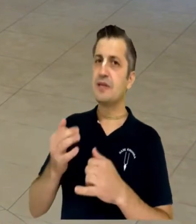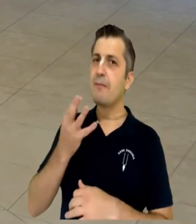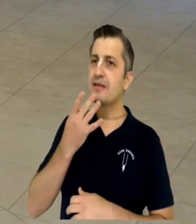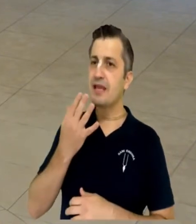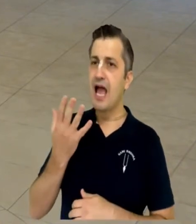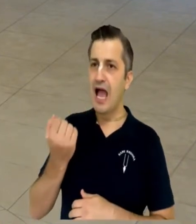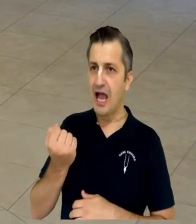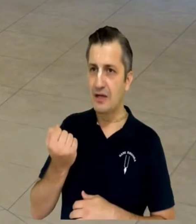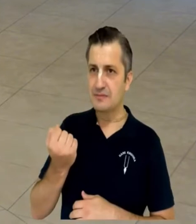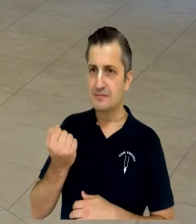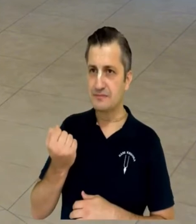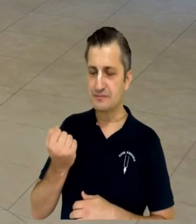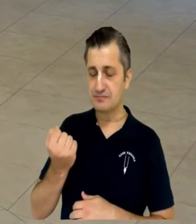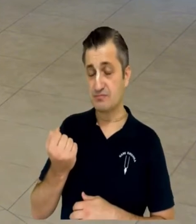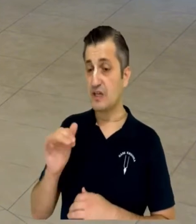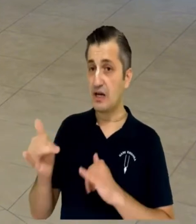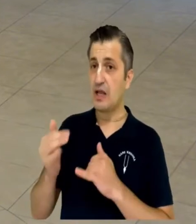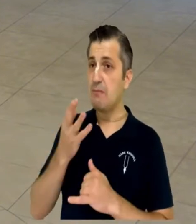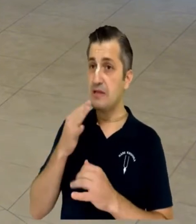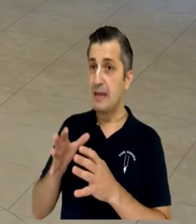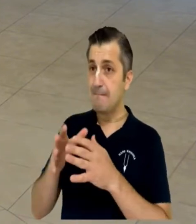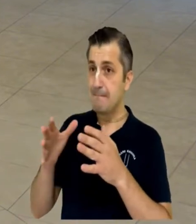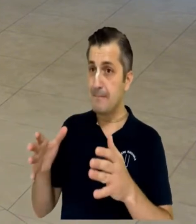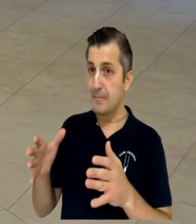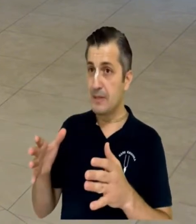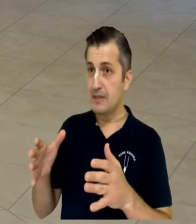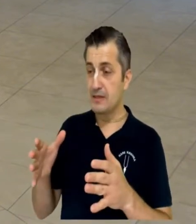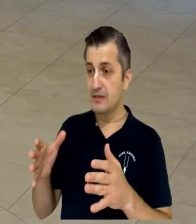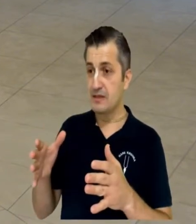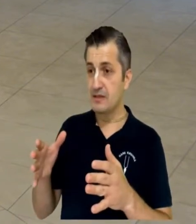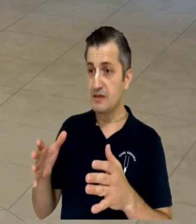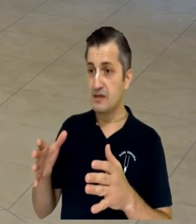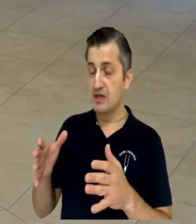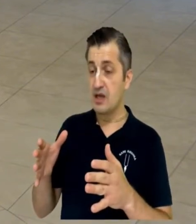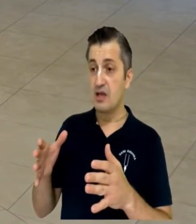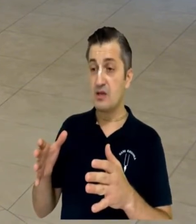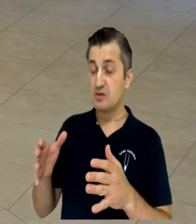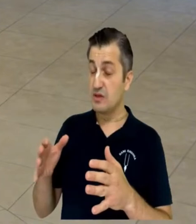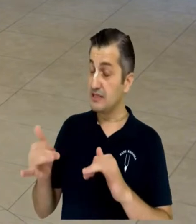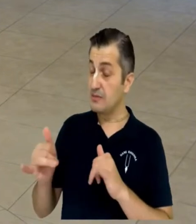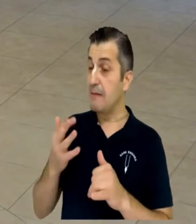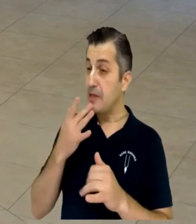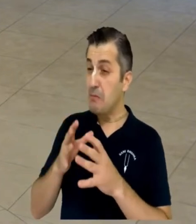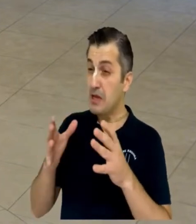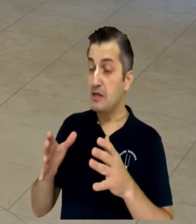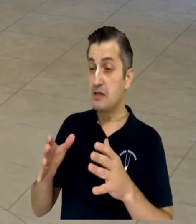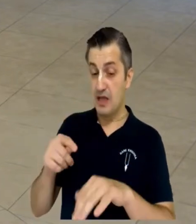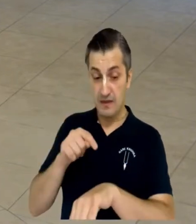we perceive them as so big that they even at the moment of death we can think of them even at that. And death